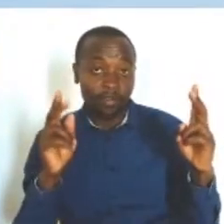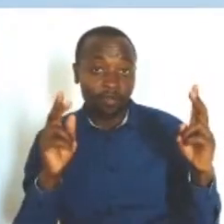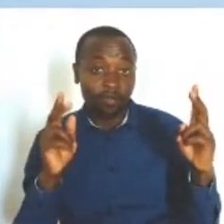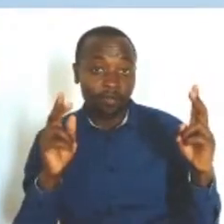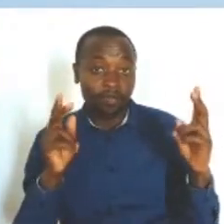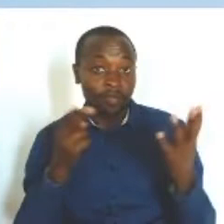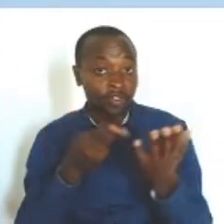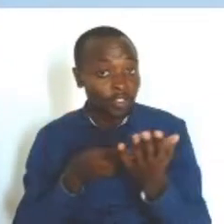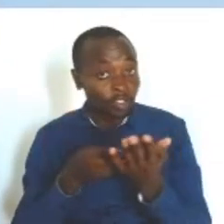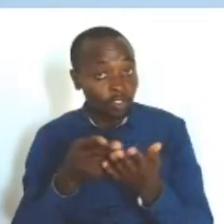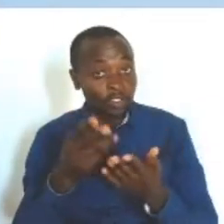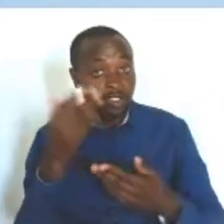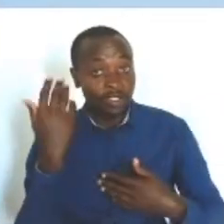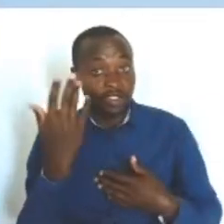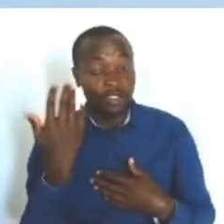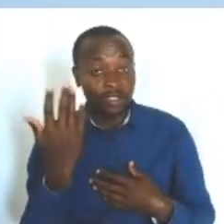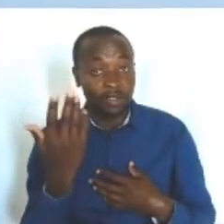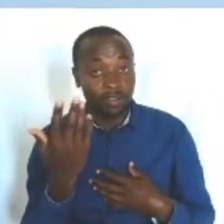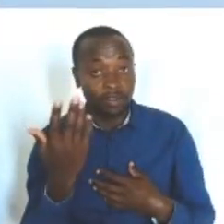innocent thing